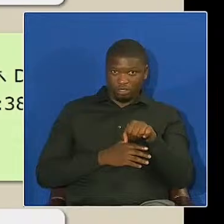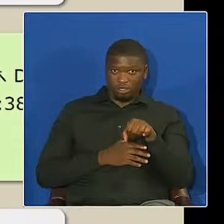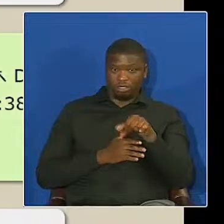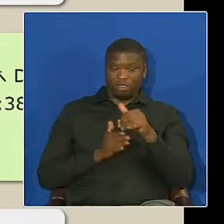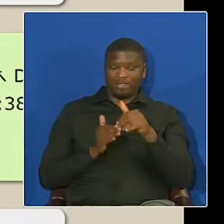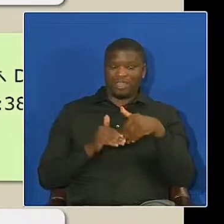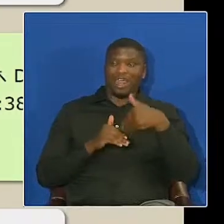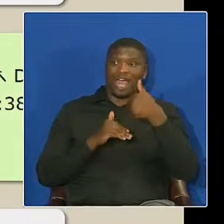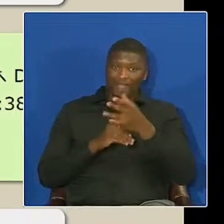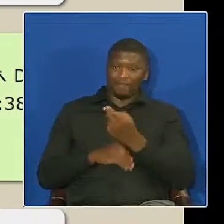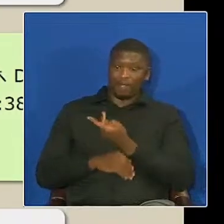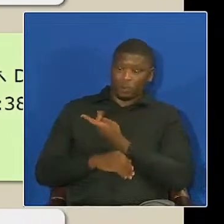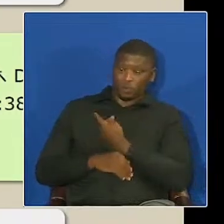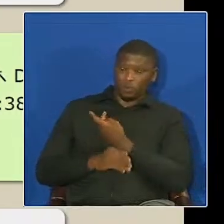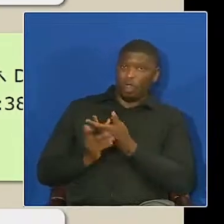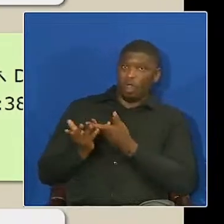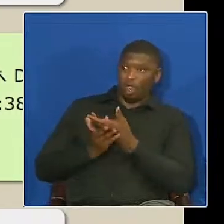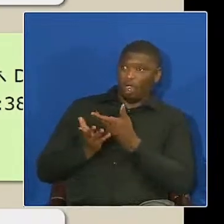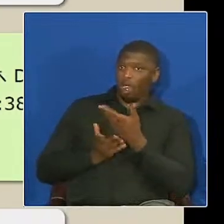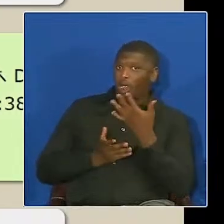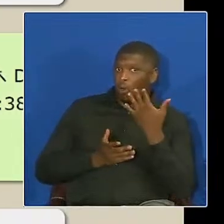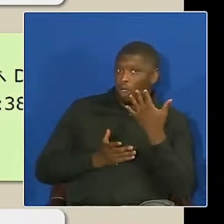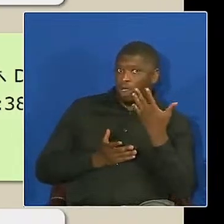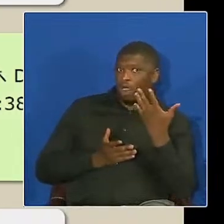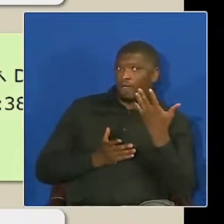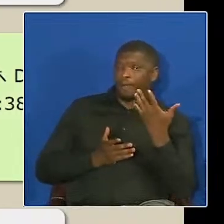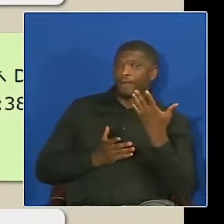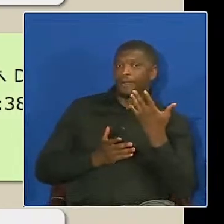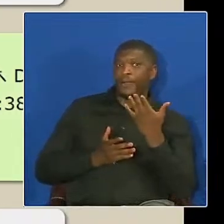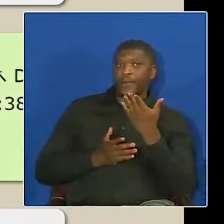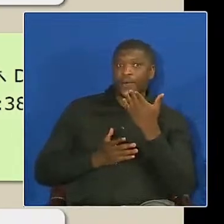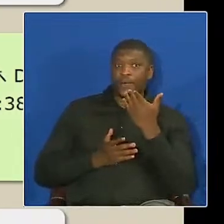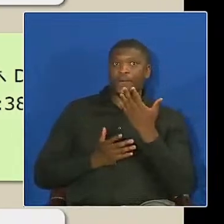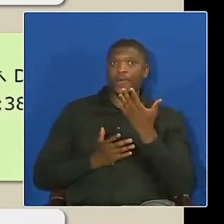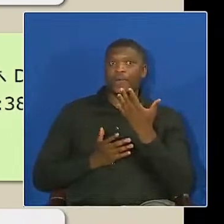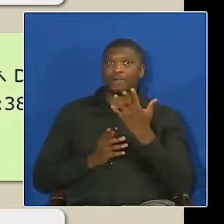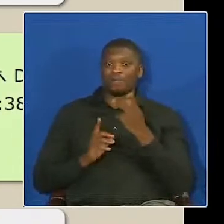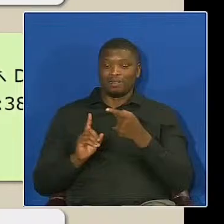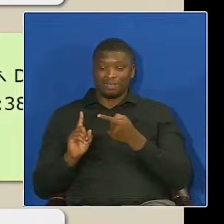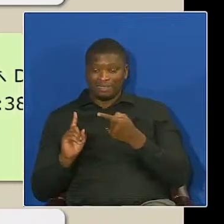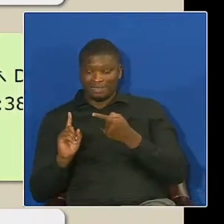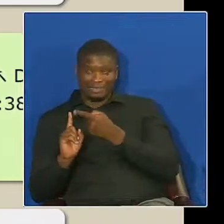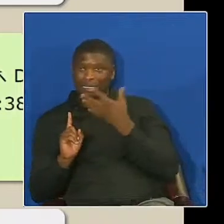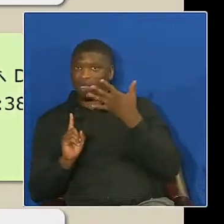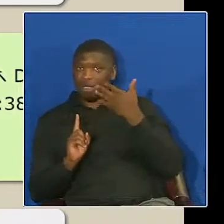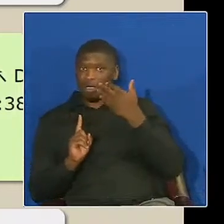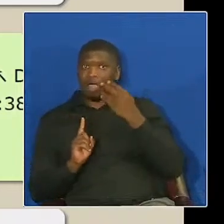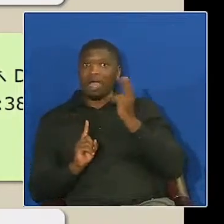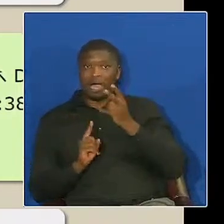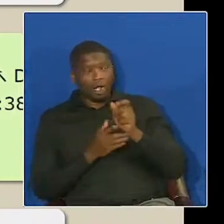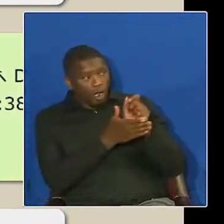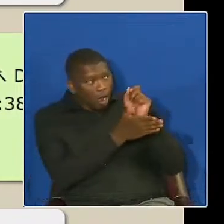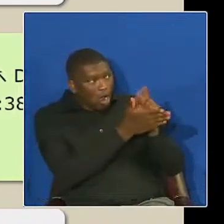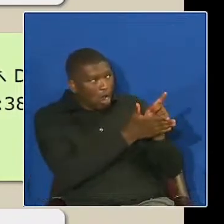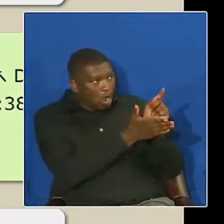next communication by Mr. Matlala to Mr. Mukhosi